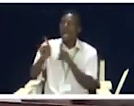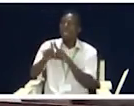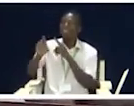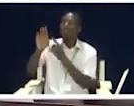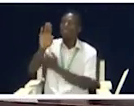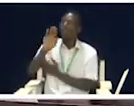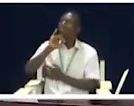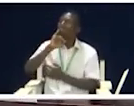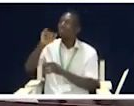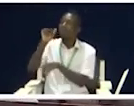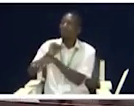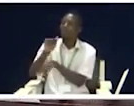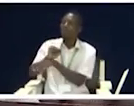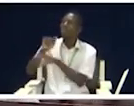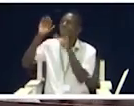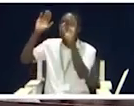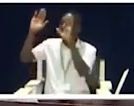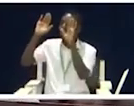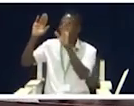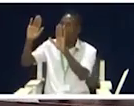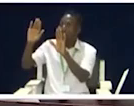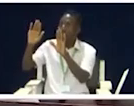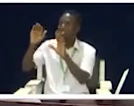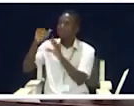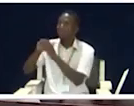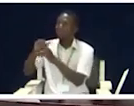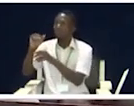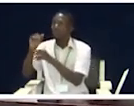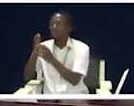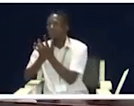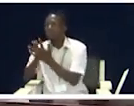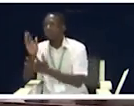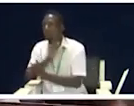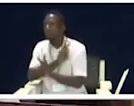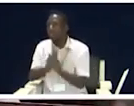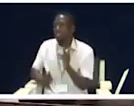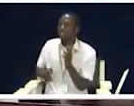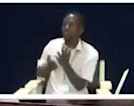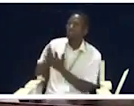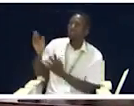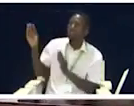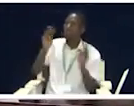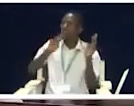wonders through all of these people, the judges in Israel, the prophets, true kings, true warriors.